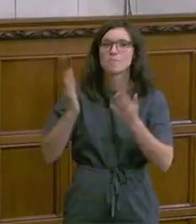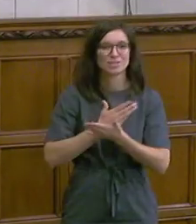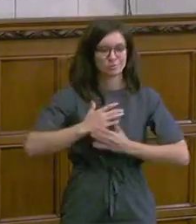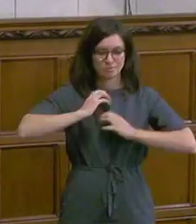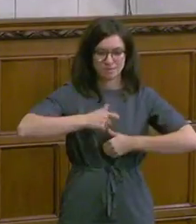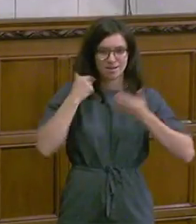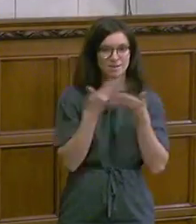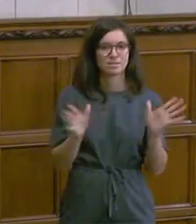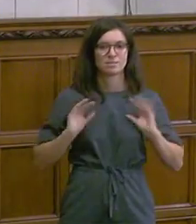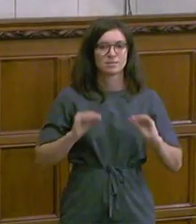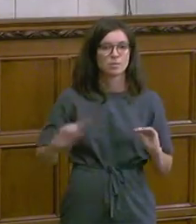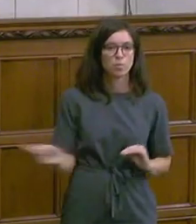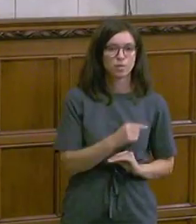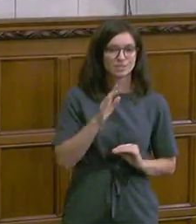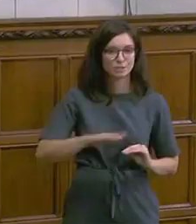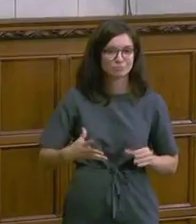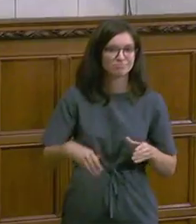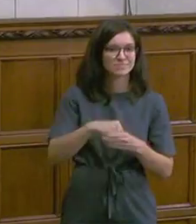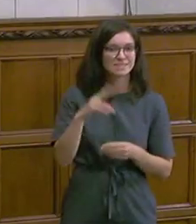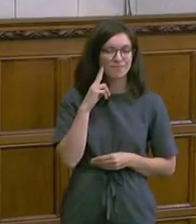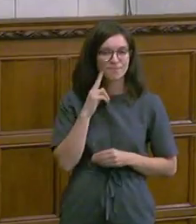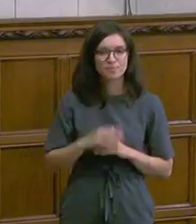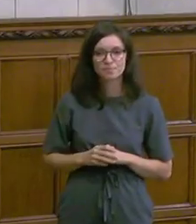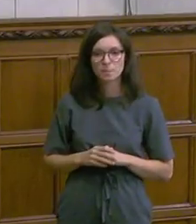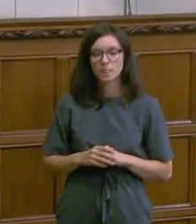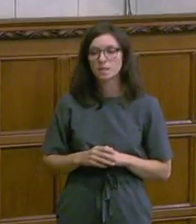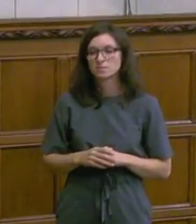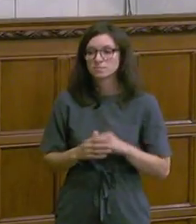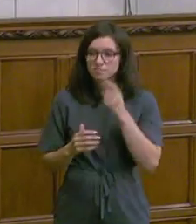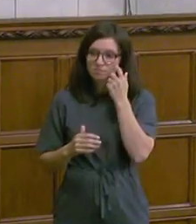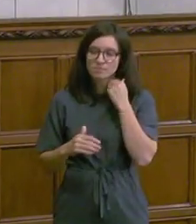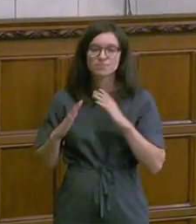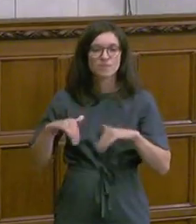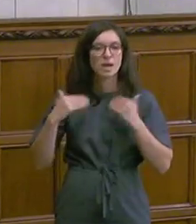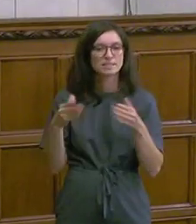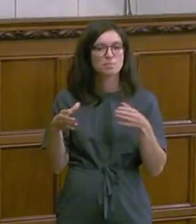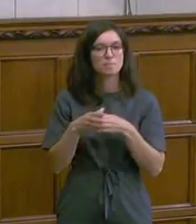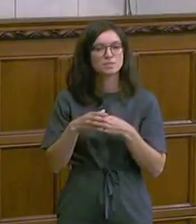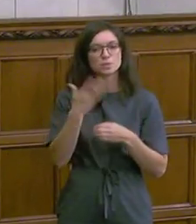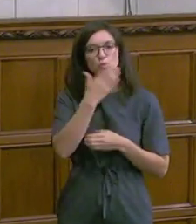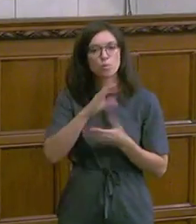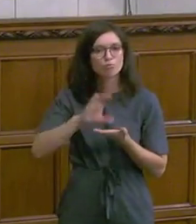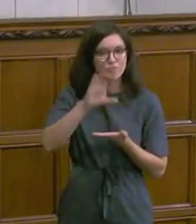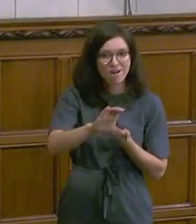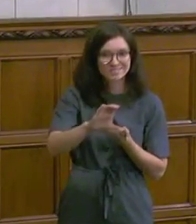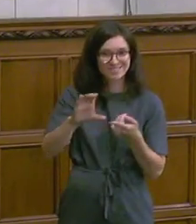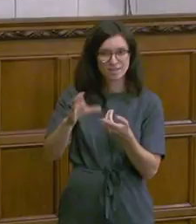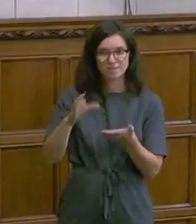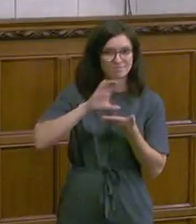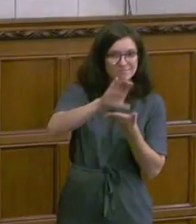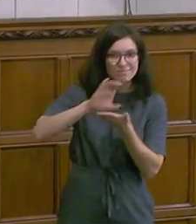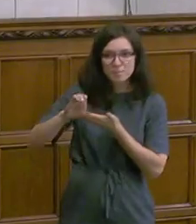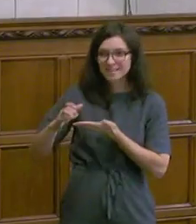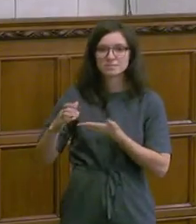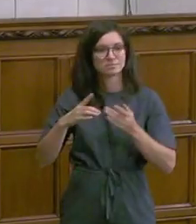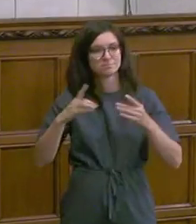met. They're funded through the high needs block of the dedicated school grant. It's essential that this service is provided centrally to help deaf